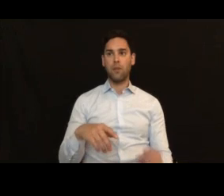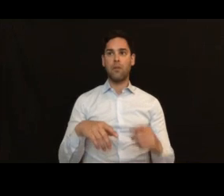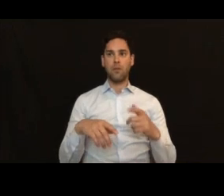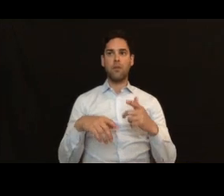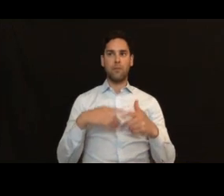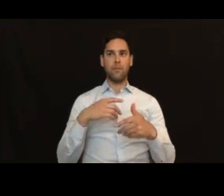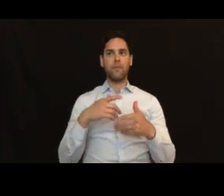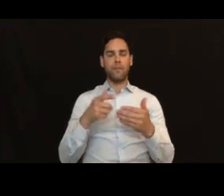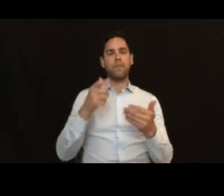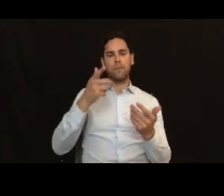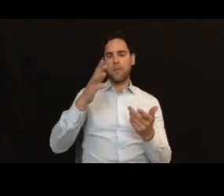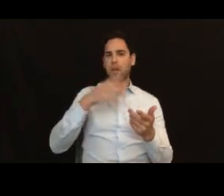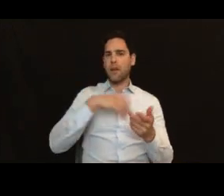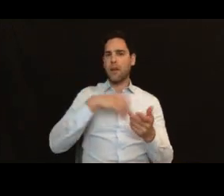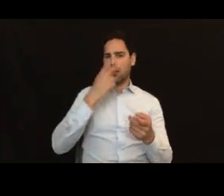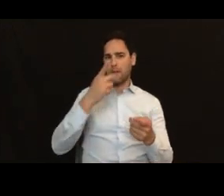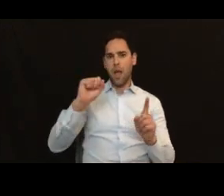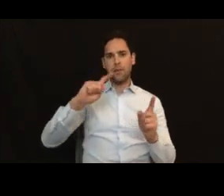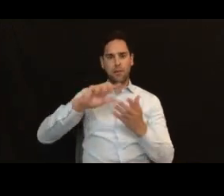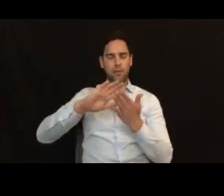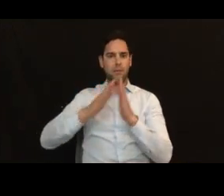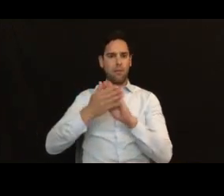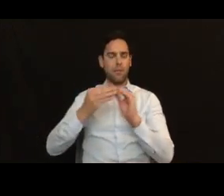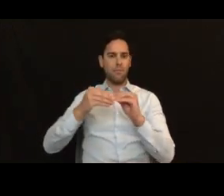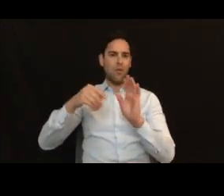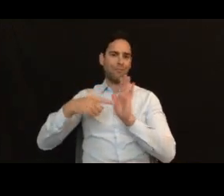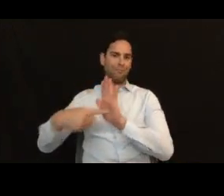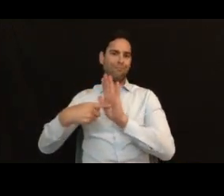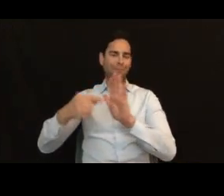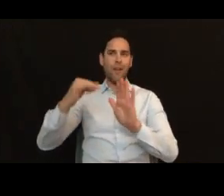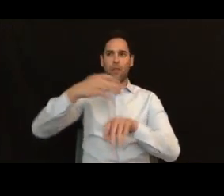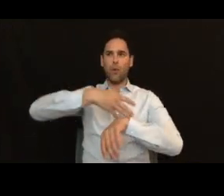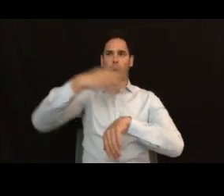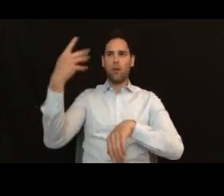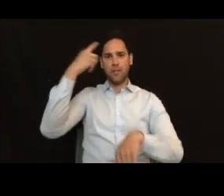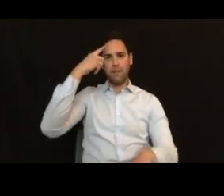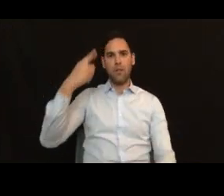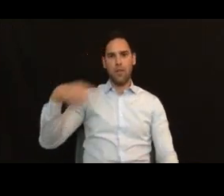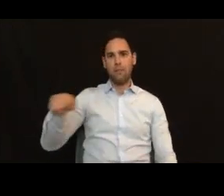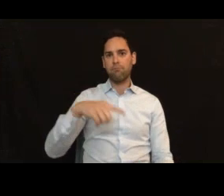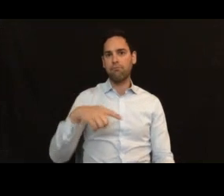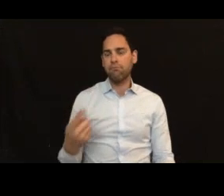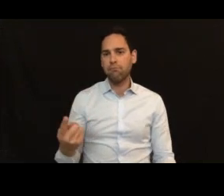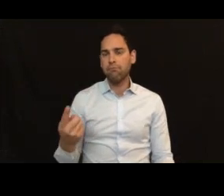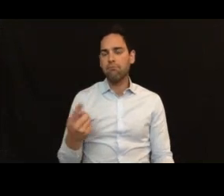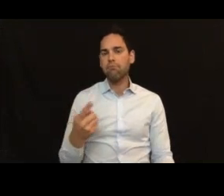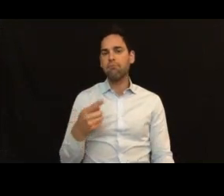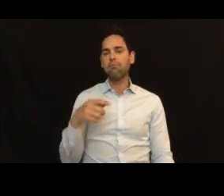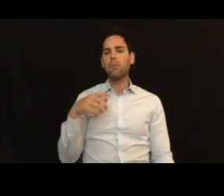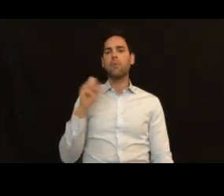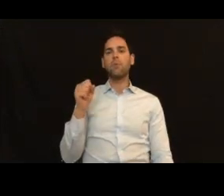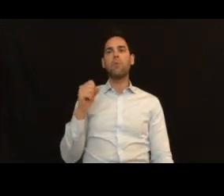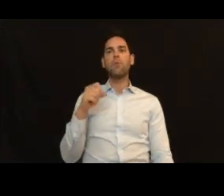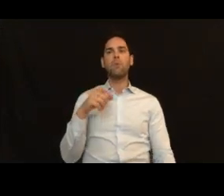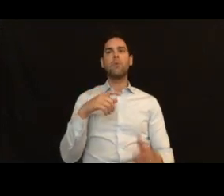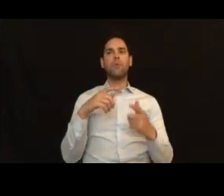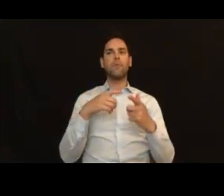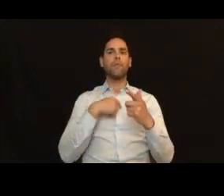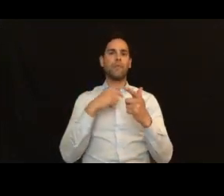them as they get into drag. So as they increasingly embody this non-normative persona, they're kind of